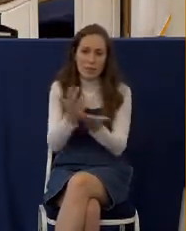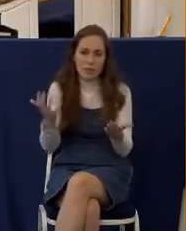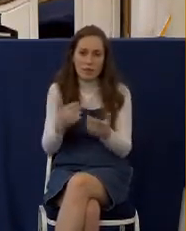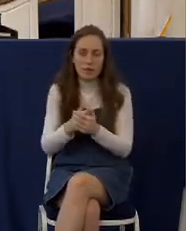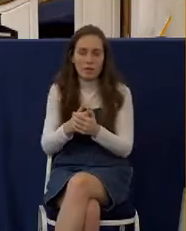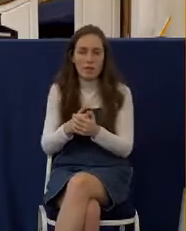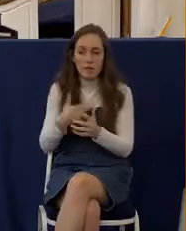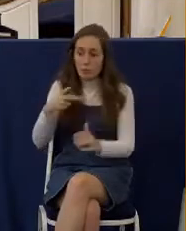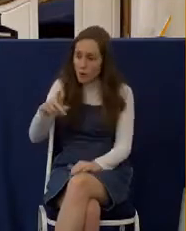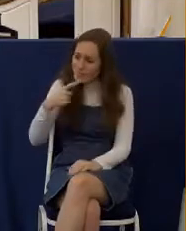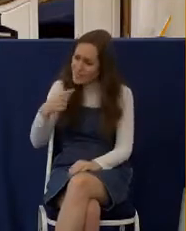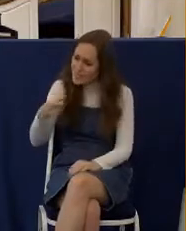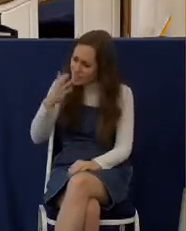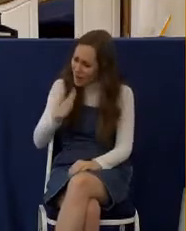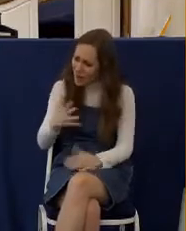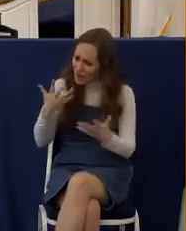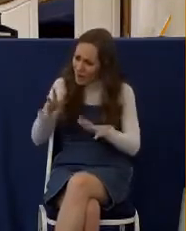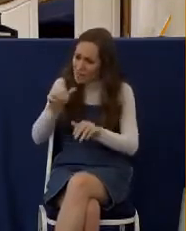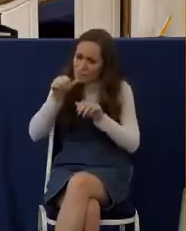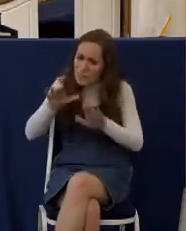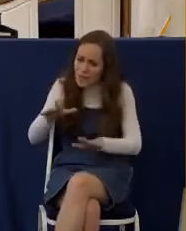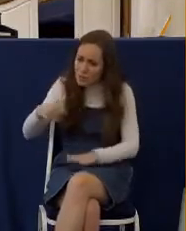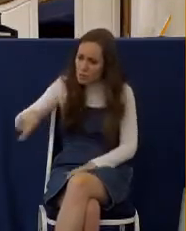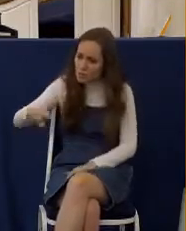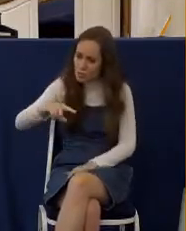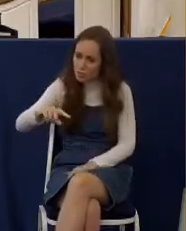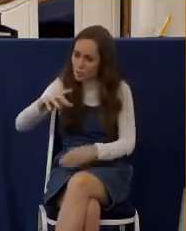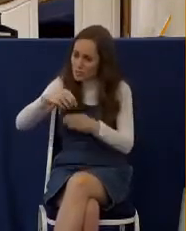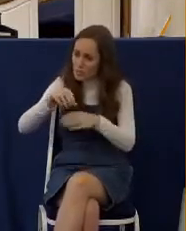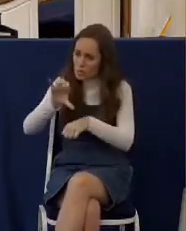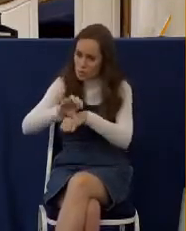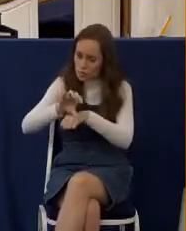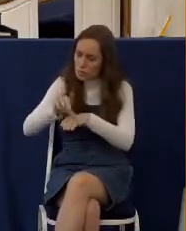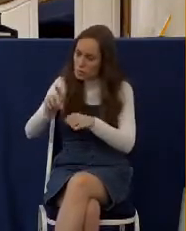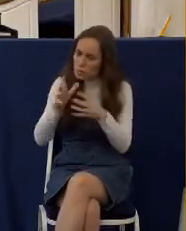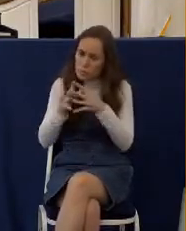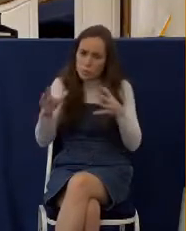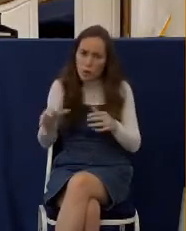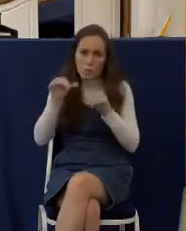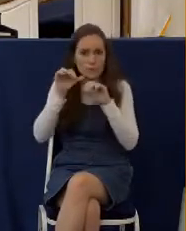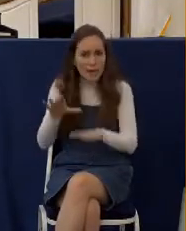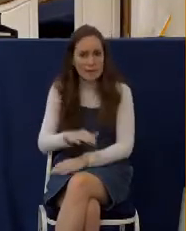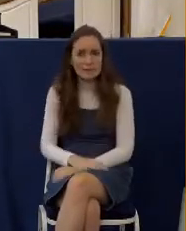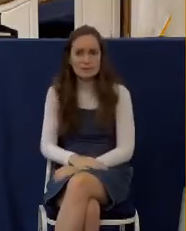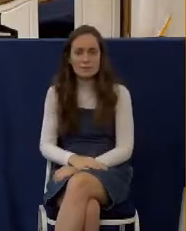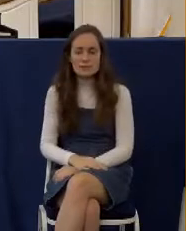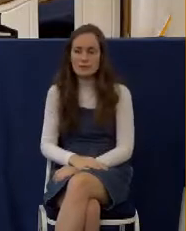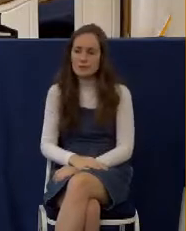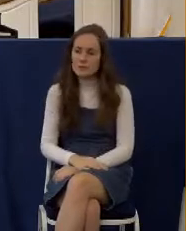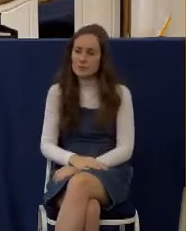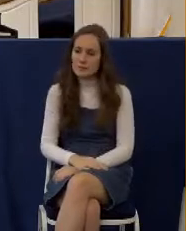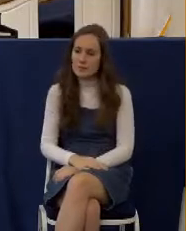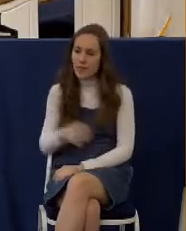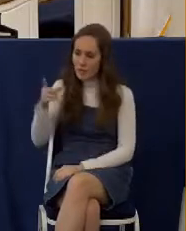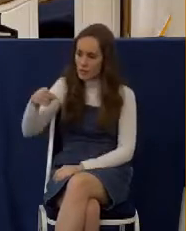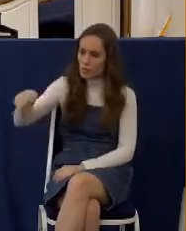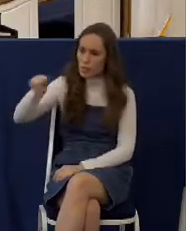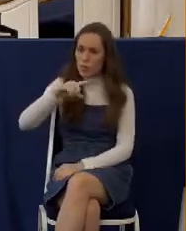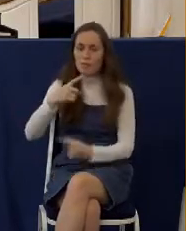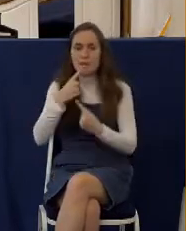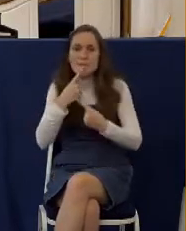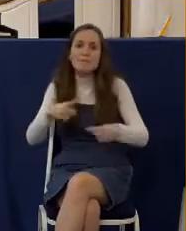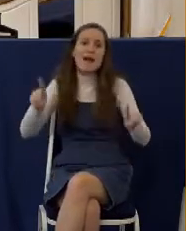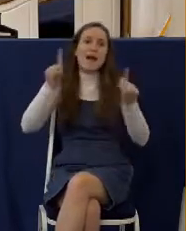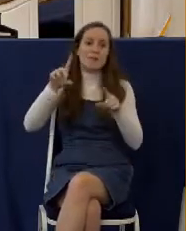blessed you as a church. You're so blessed. And you've abounded in some of